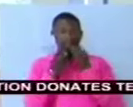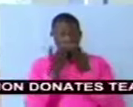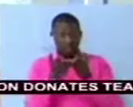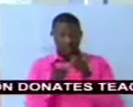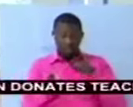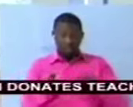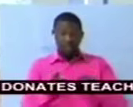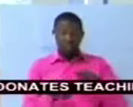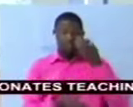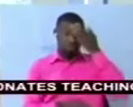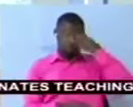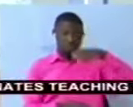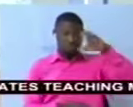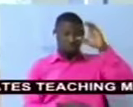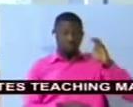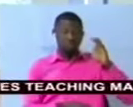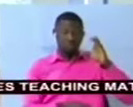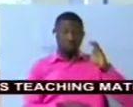without